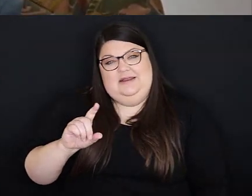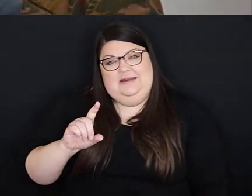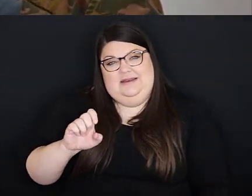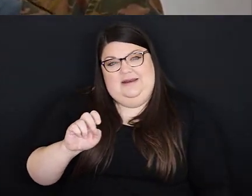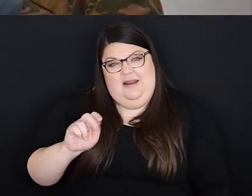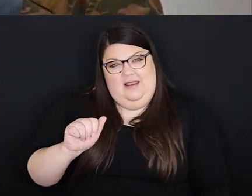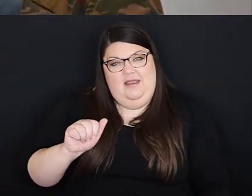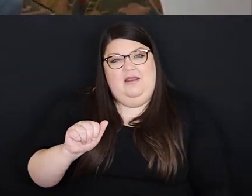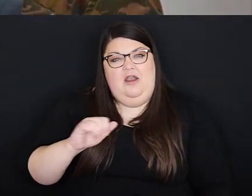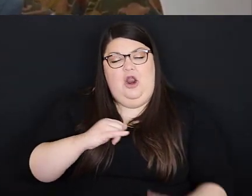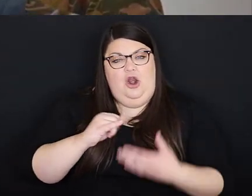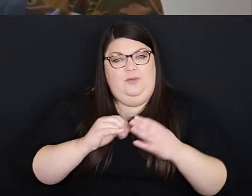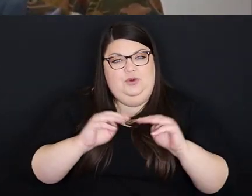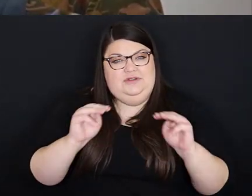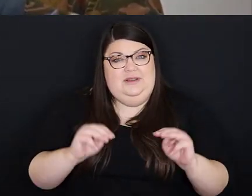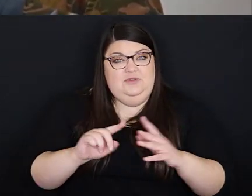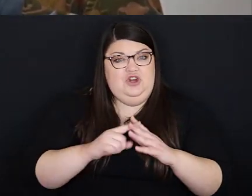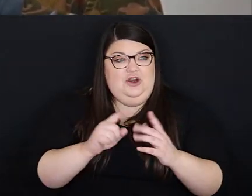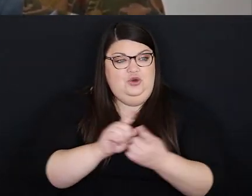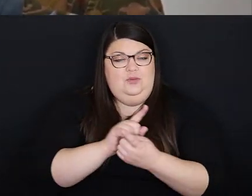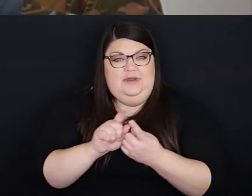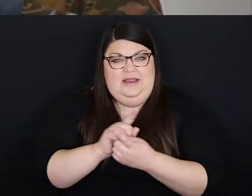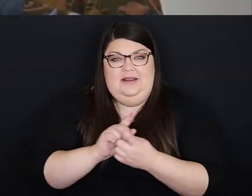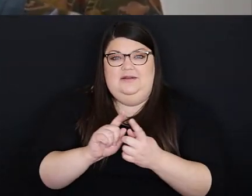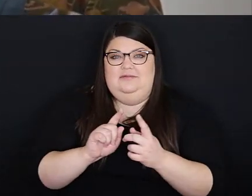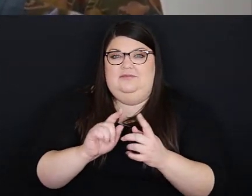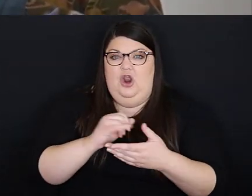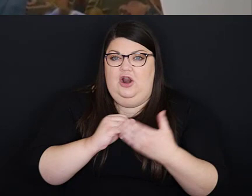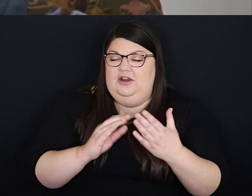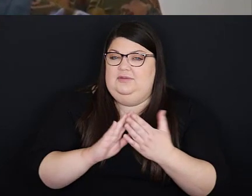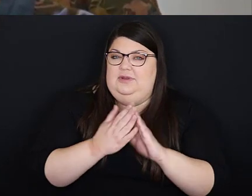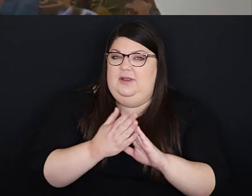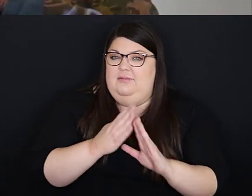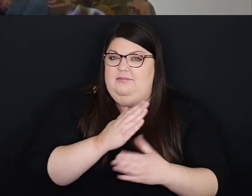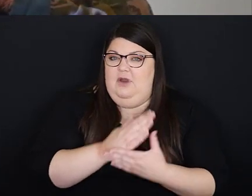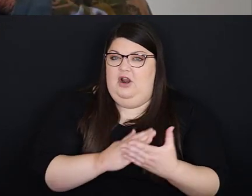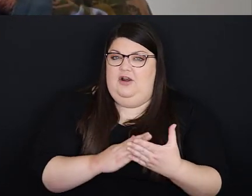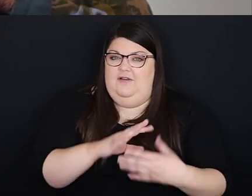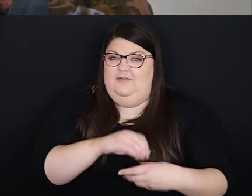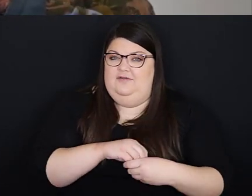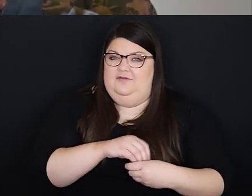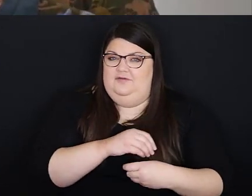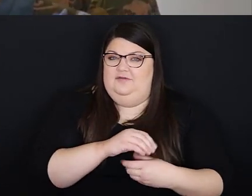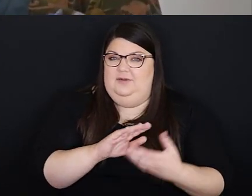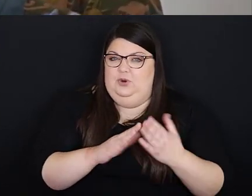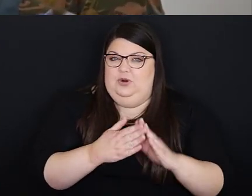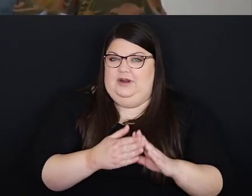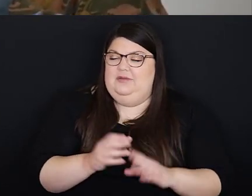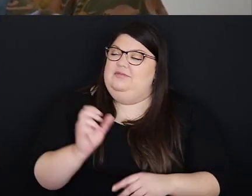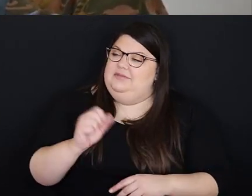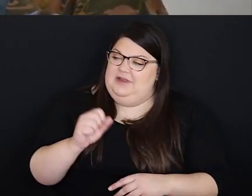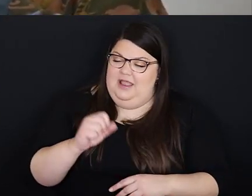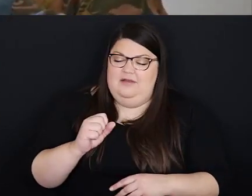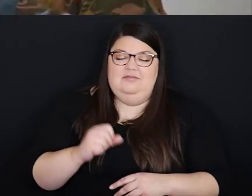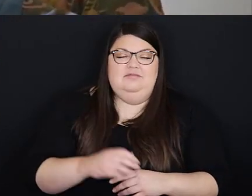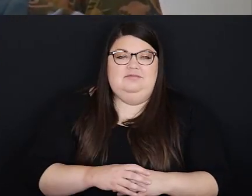Museum, and you're starting to meet artists and be part of a community. Mm-hmm. Yeah, well, I was in